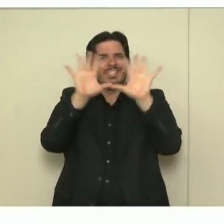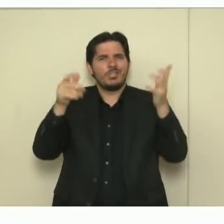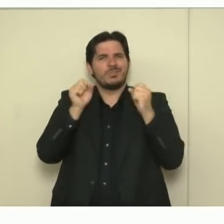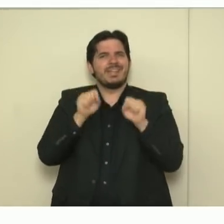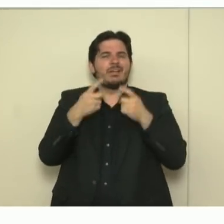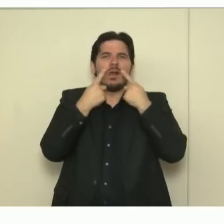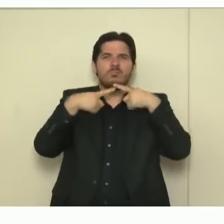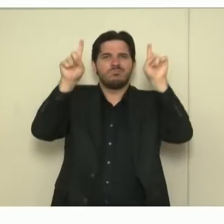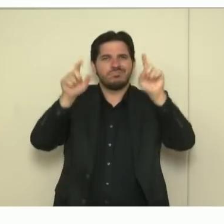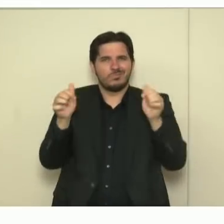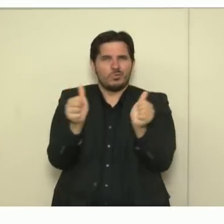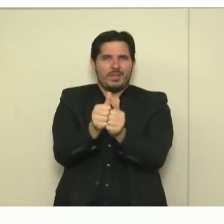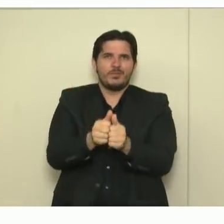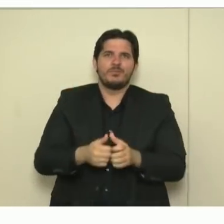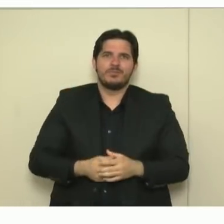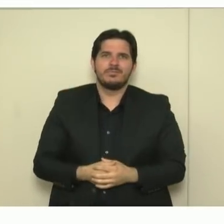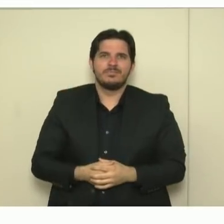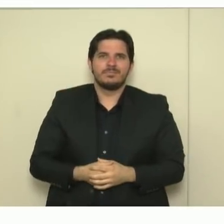reentry.